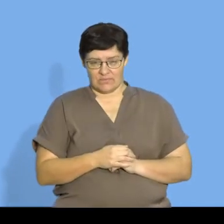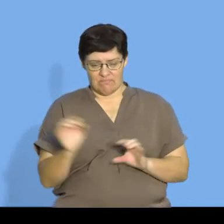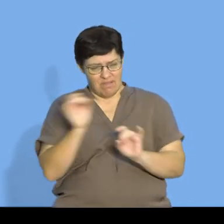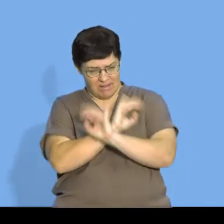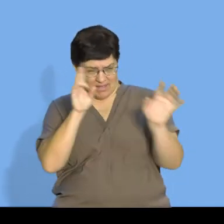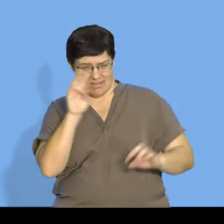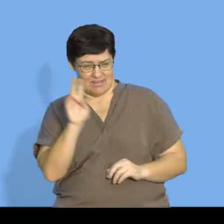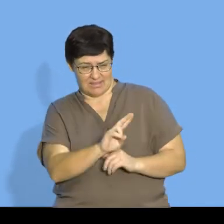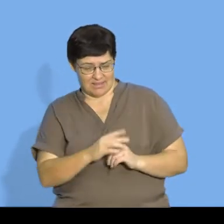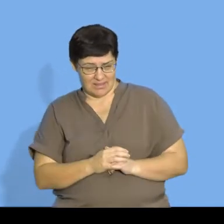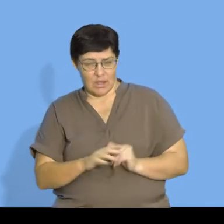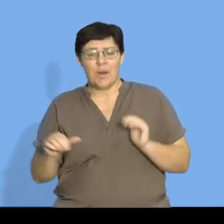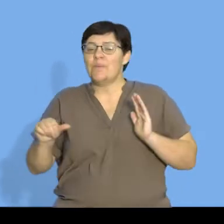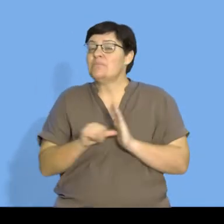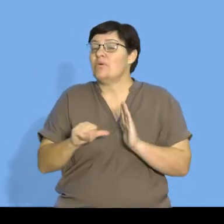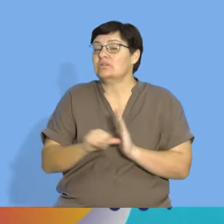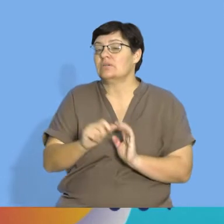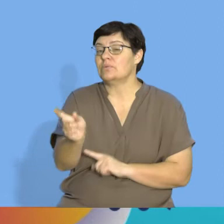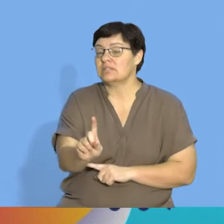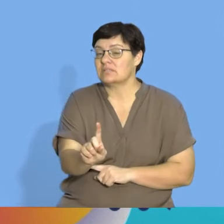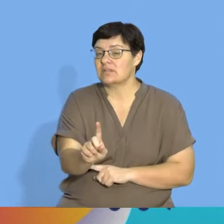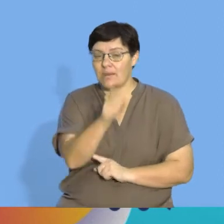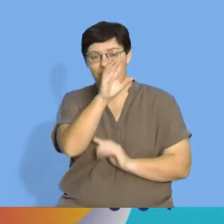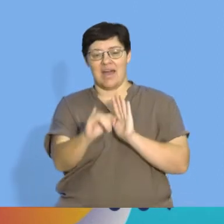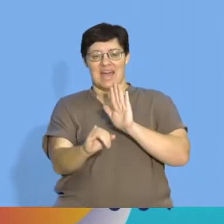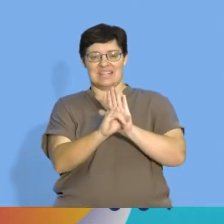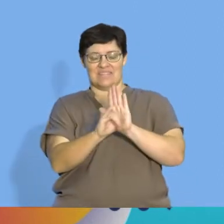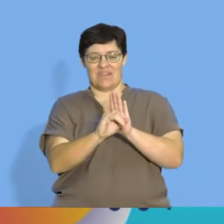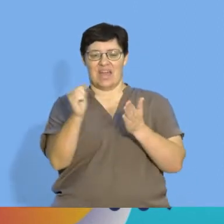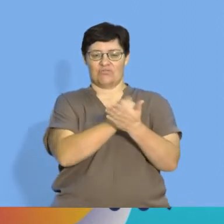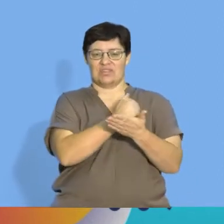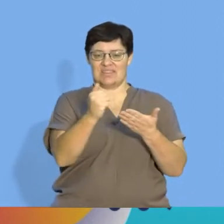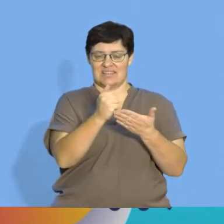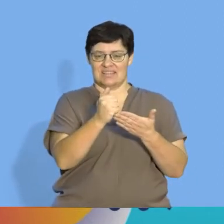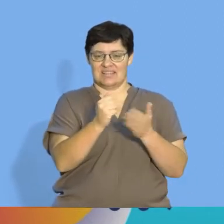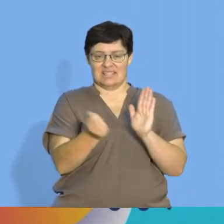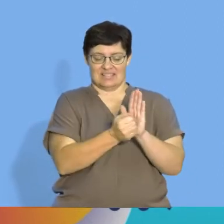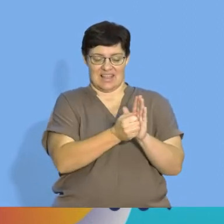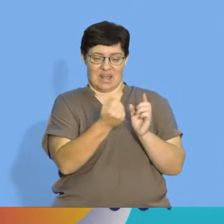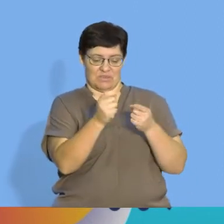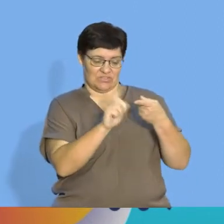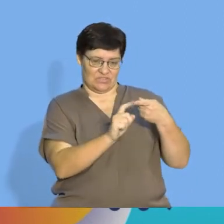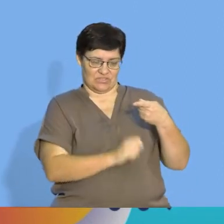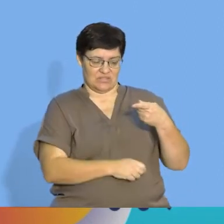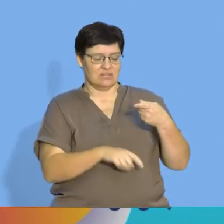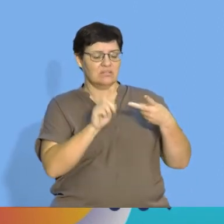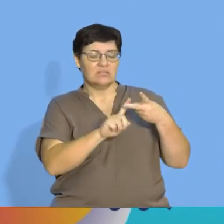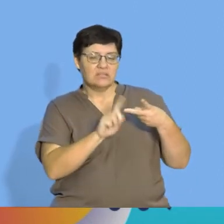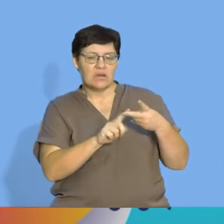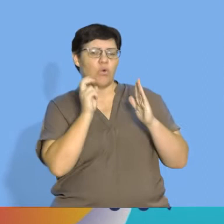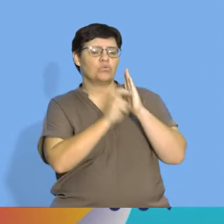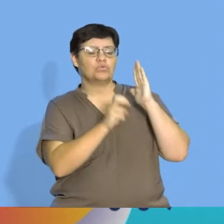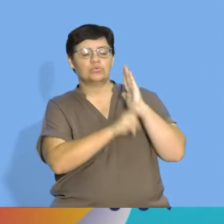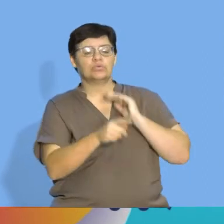you can see, guys, what is important here is, firstly, identify your credit sale. Number two, look at the